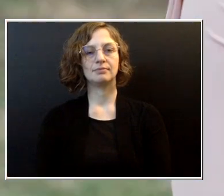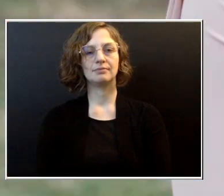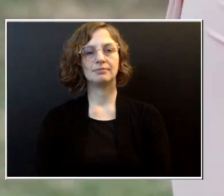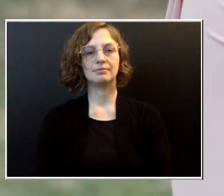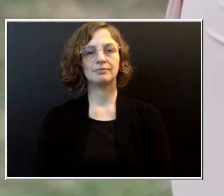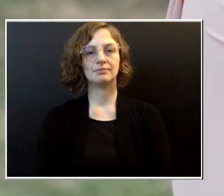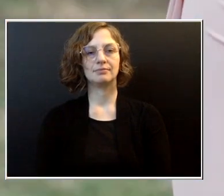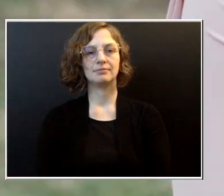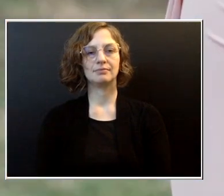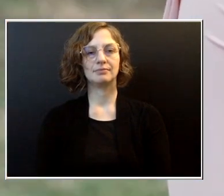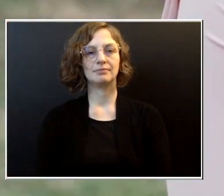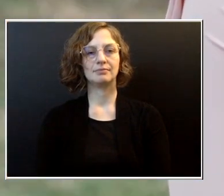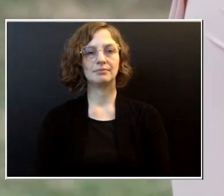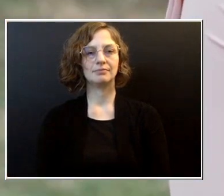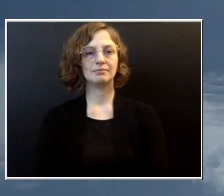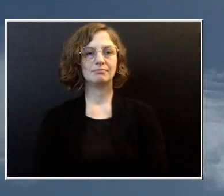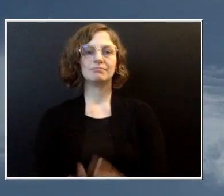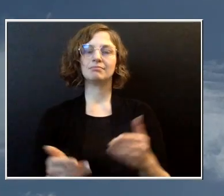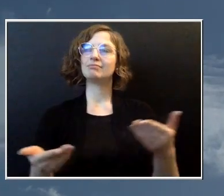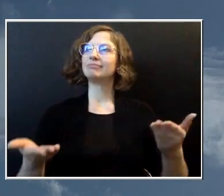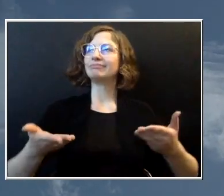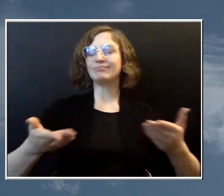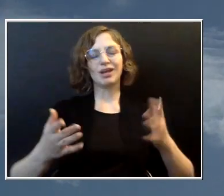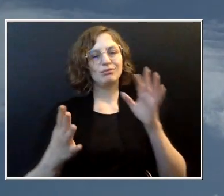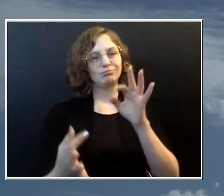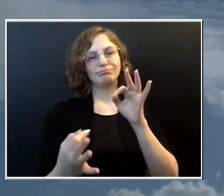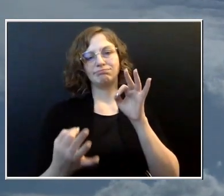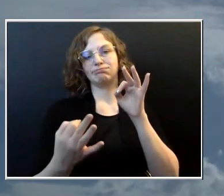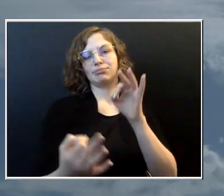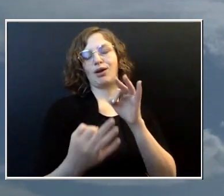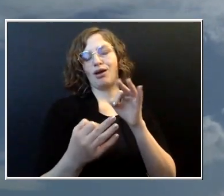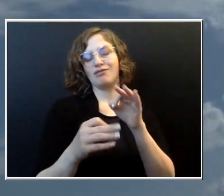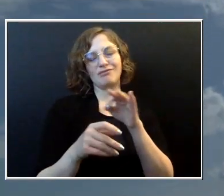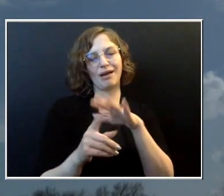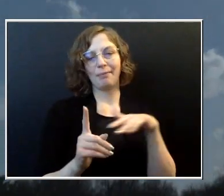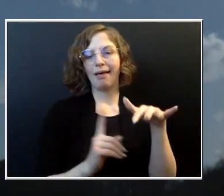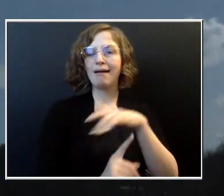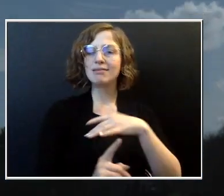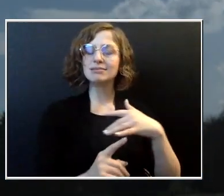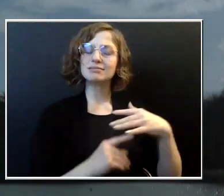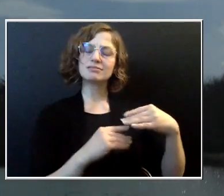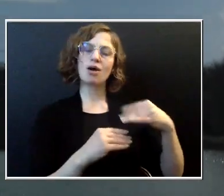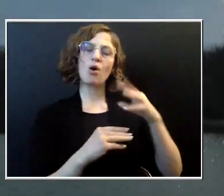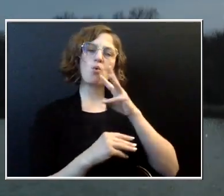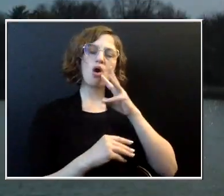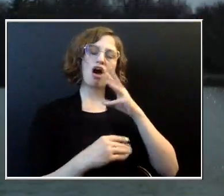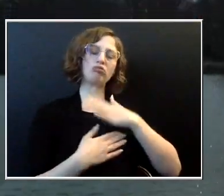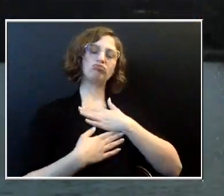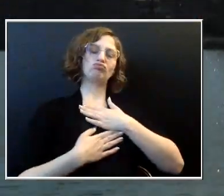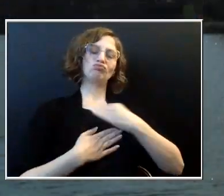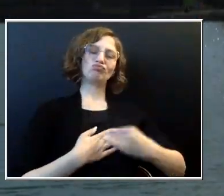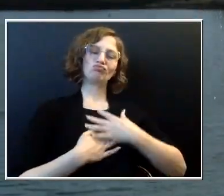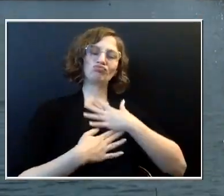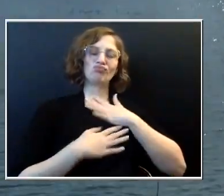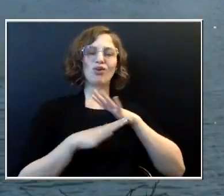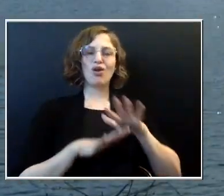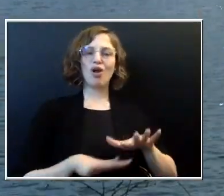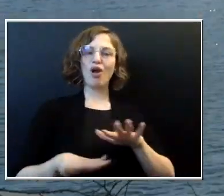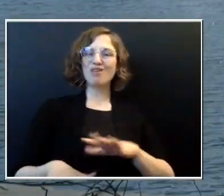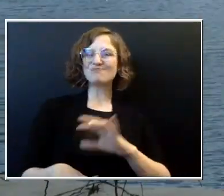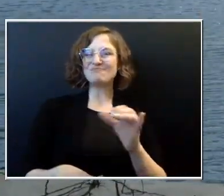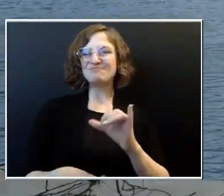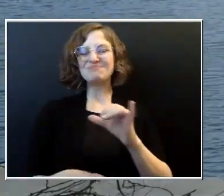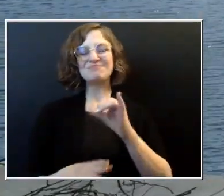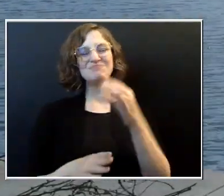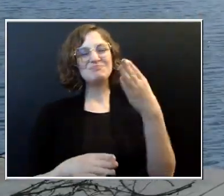This was just a perfect place. Water is very calming to me, as is blue sky and trees and grass. And it's a good